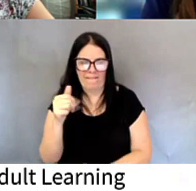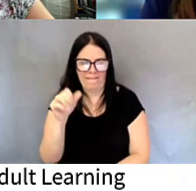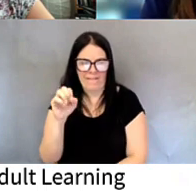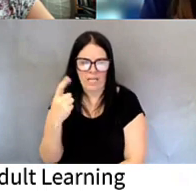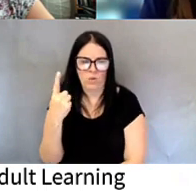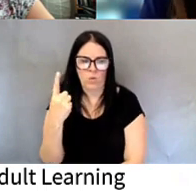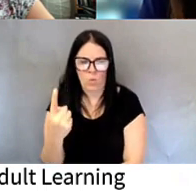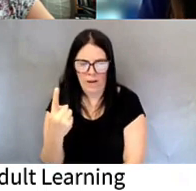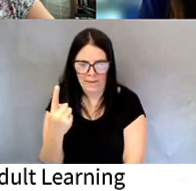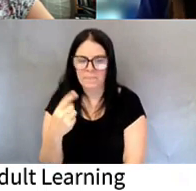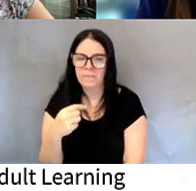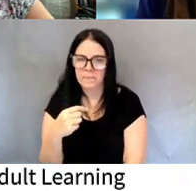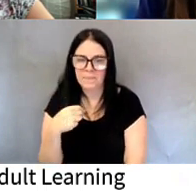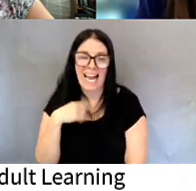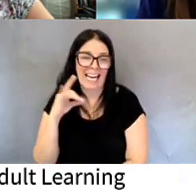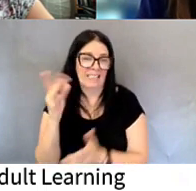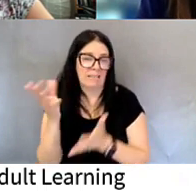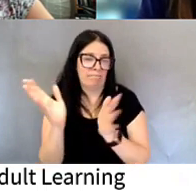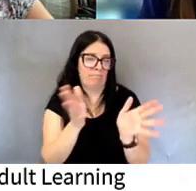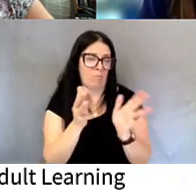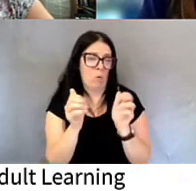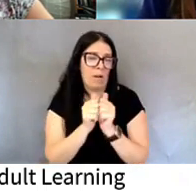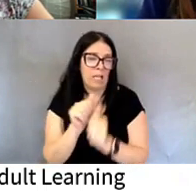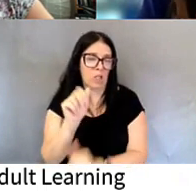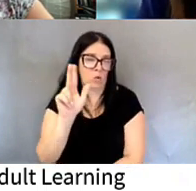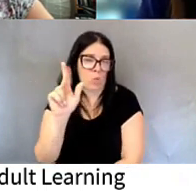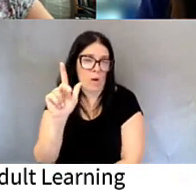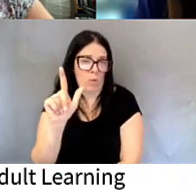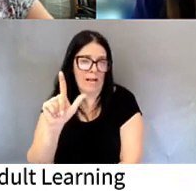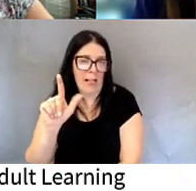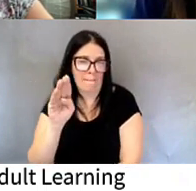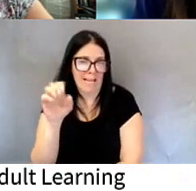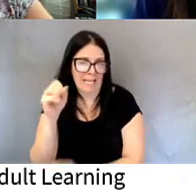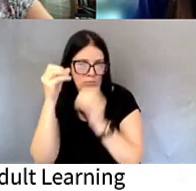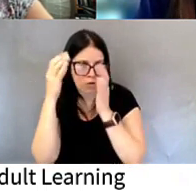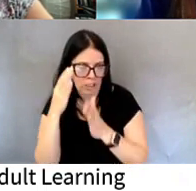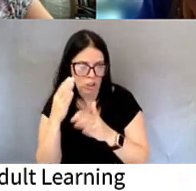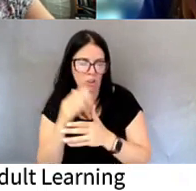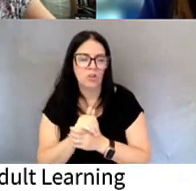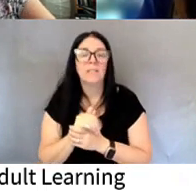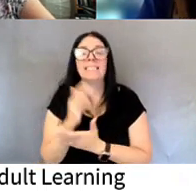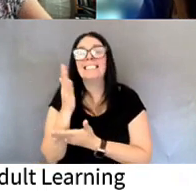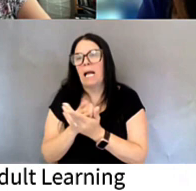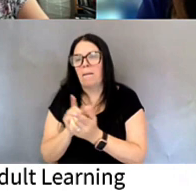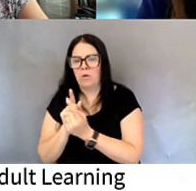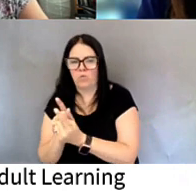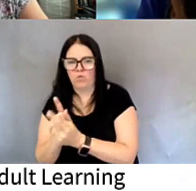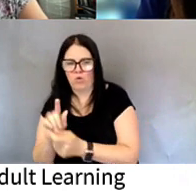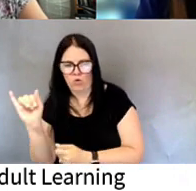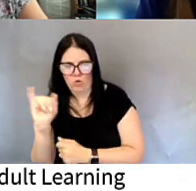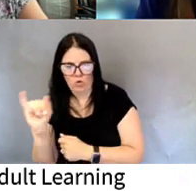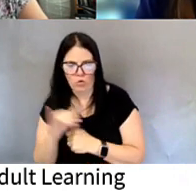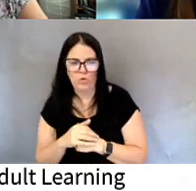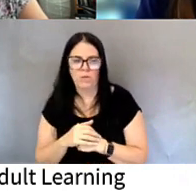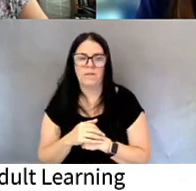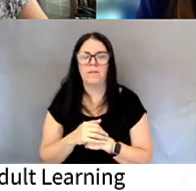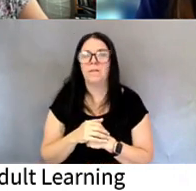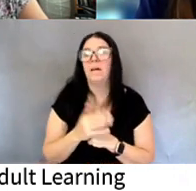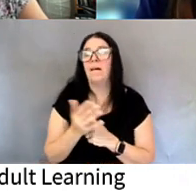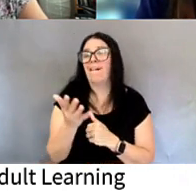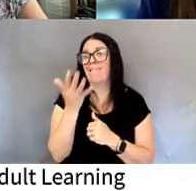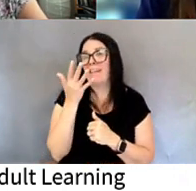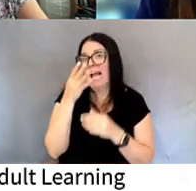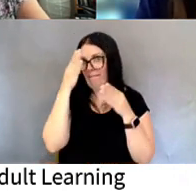with 23 LBS practitioners, a couple of tutors as well. There were 5 focus groups